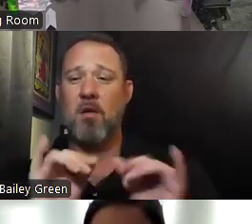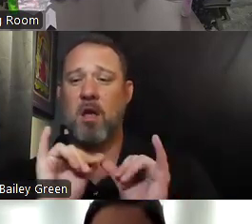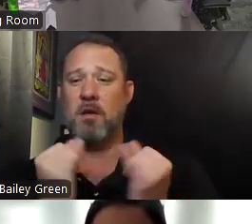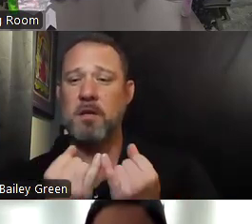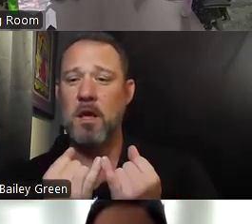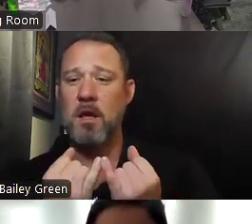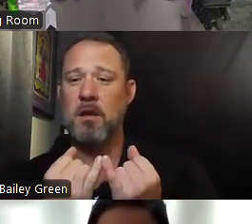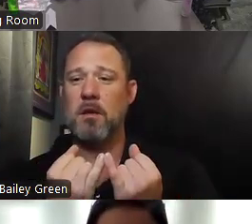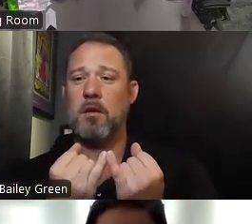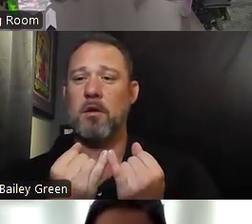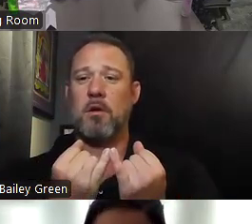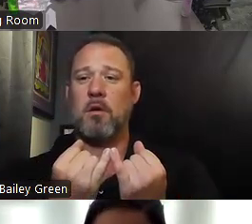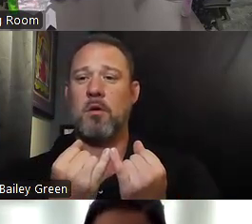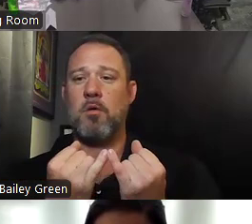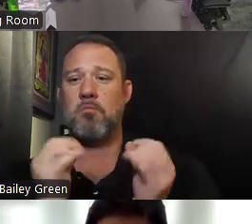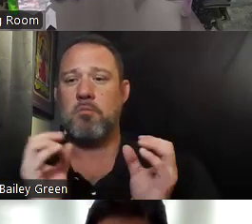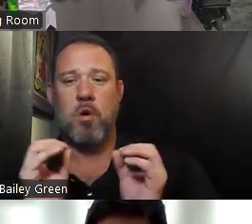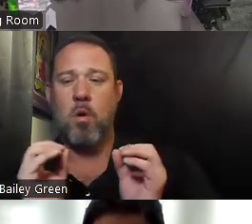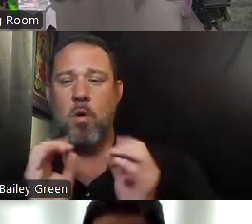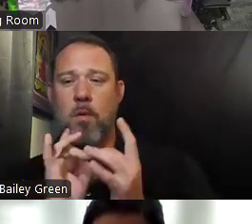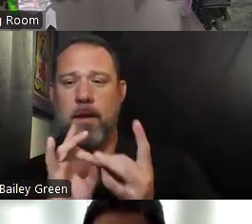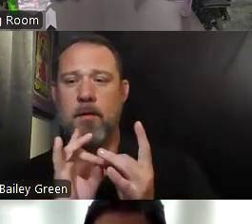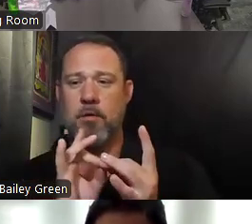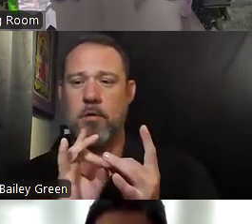isolated? Or do you lack companionship?